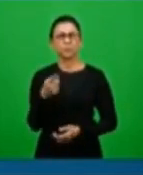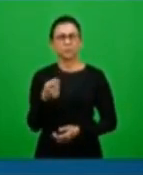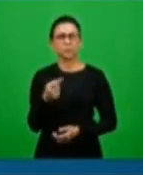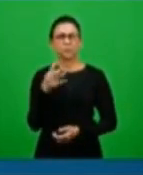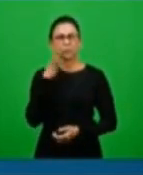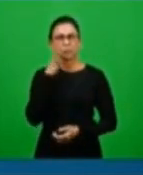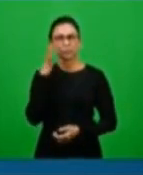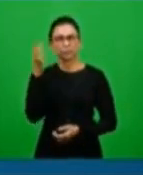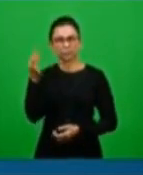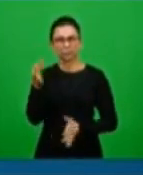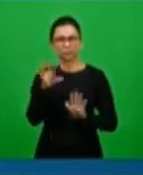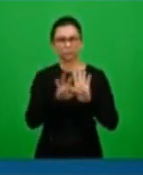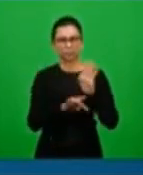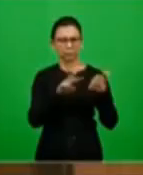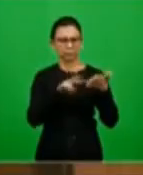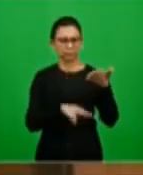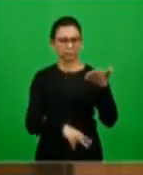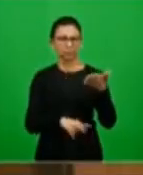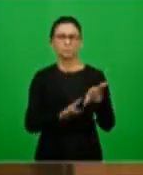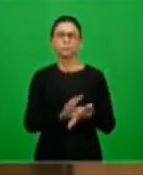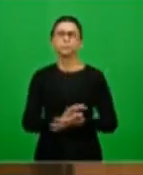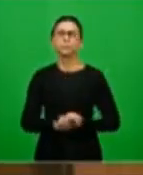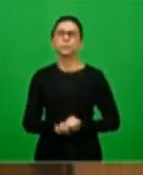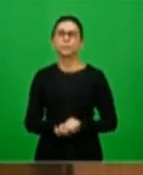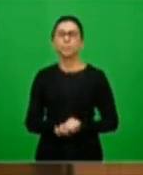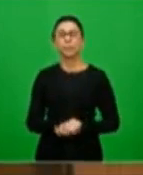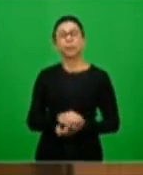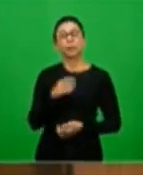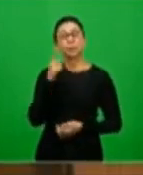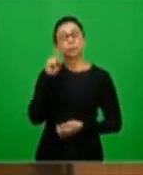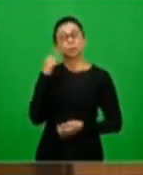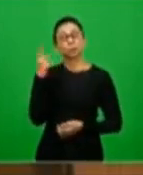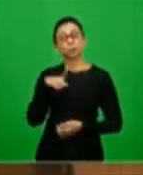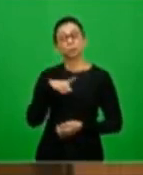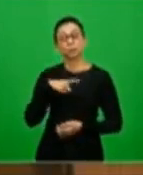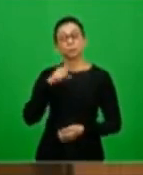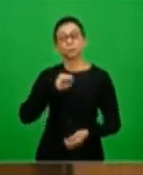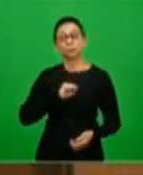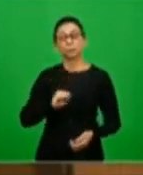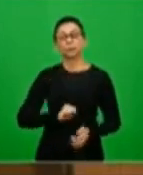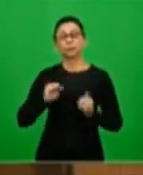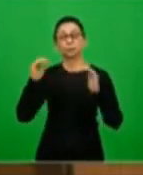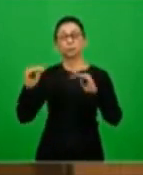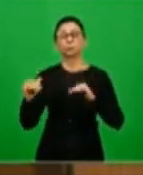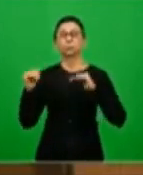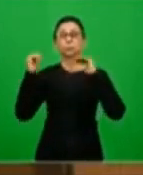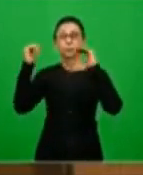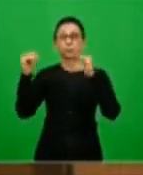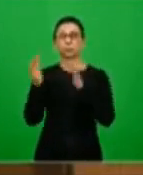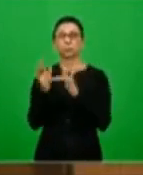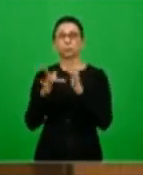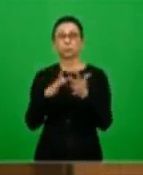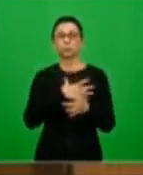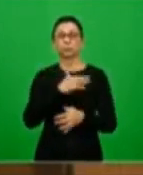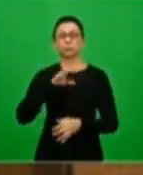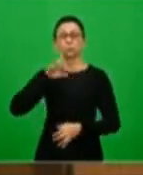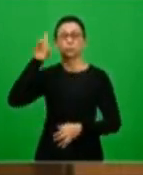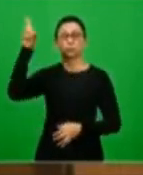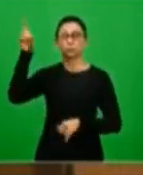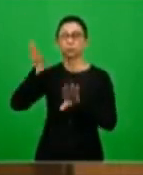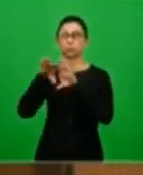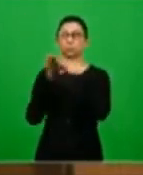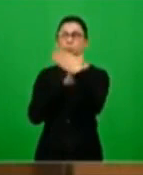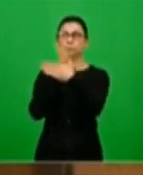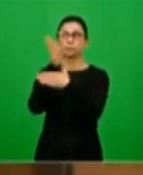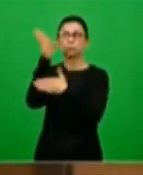we would like you to remain on the text that therefore, since we have a great high priest